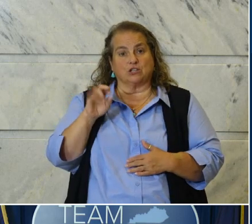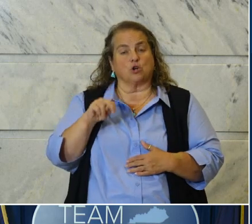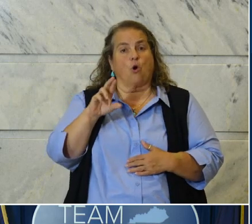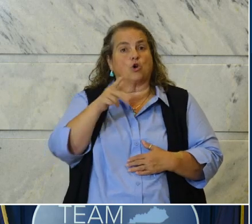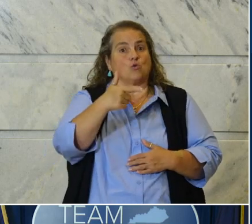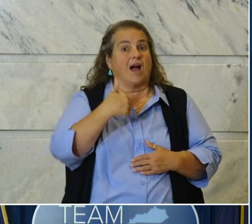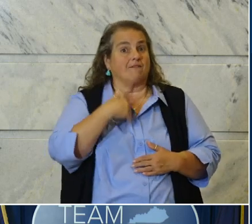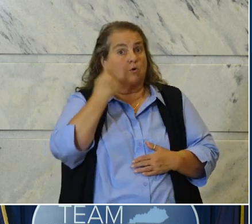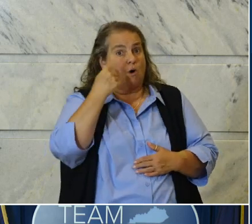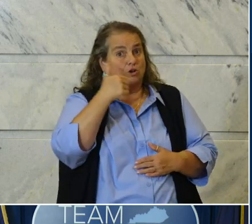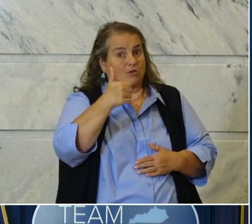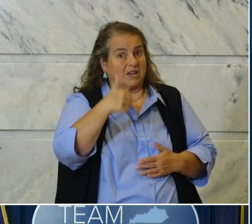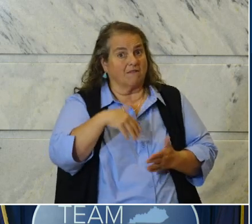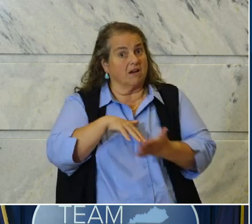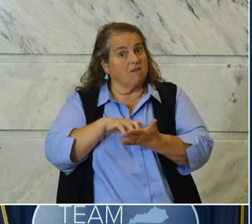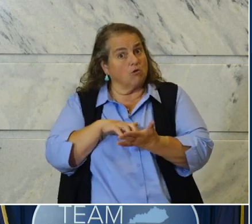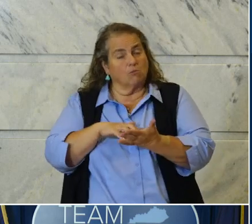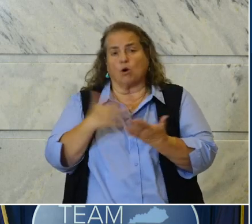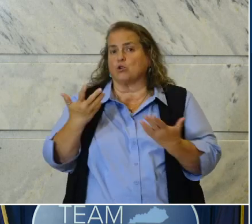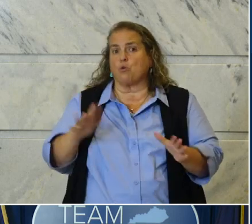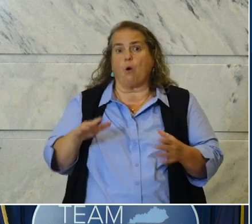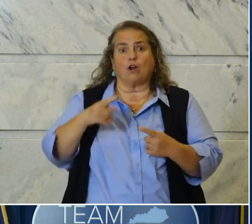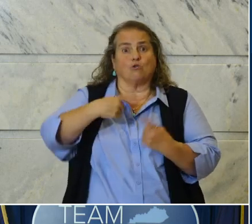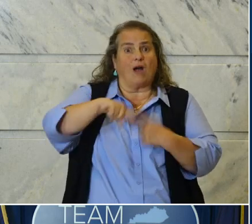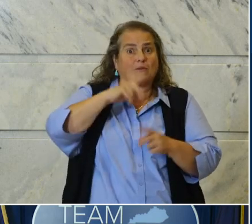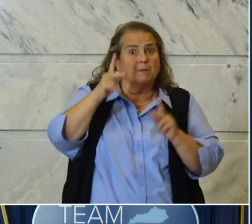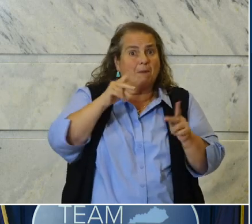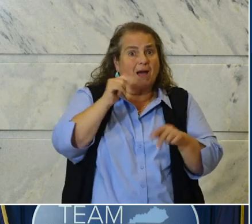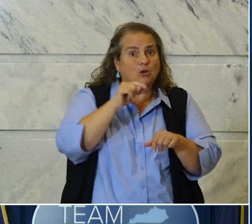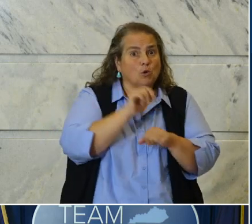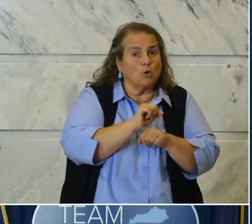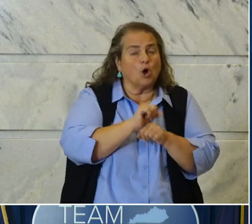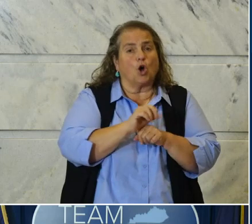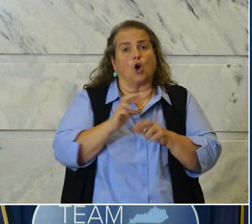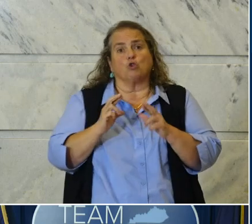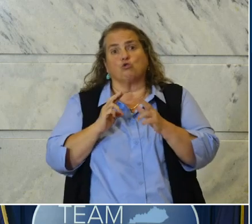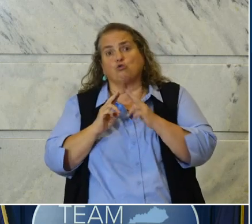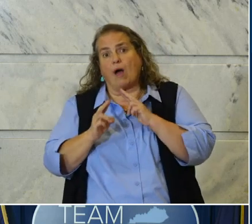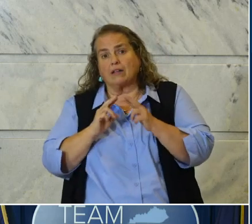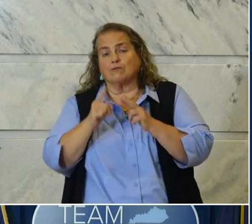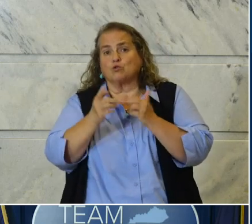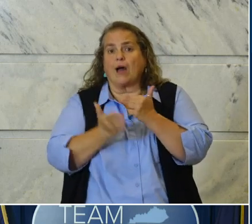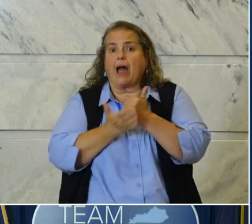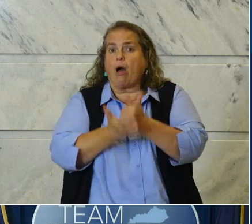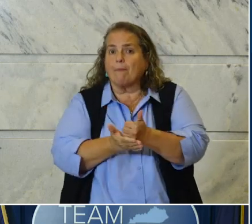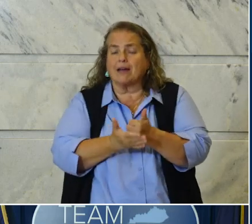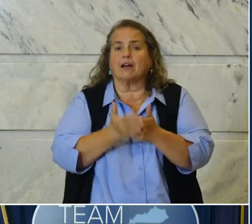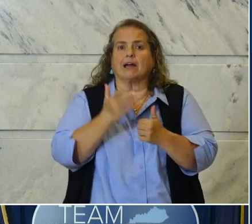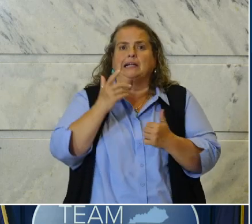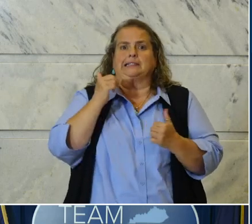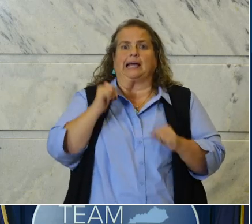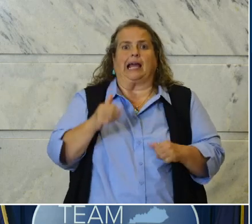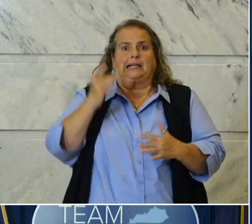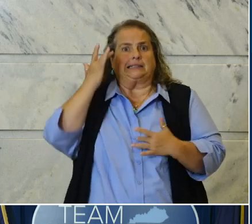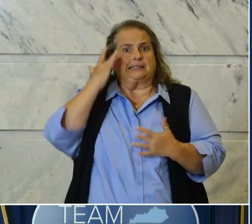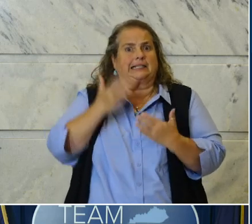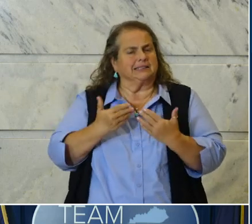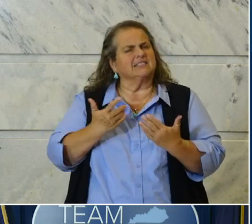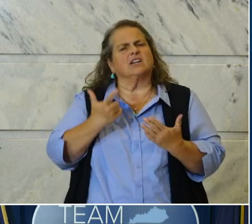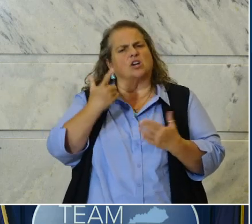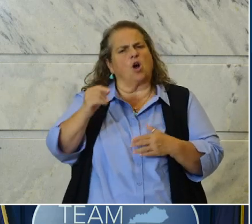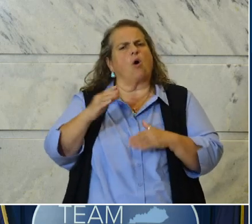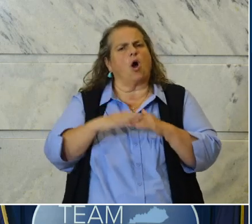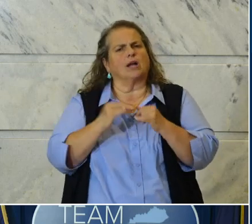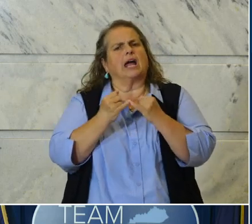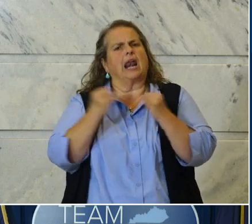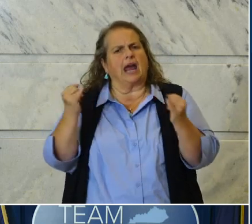if you are around folks at work or relatives that you're helping out that could be susceptible, go online